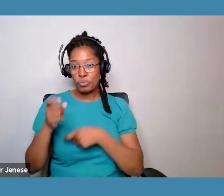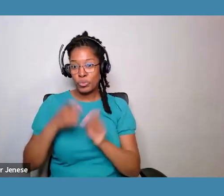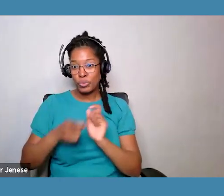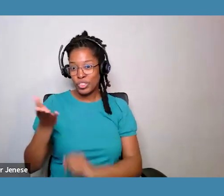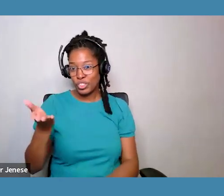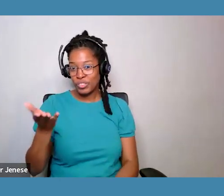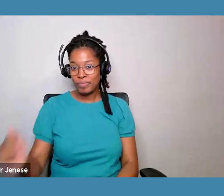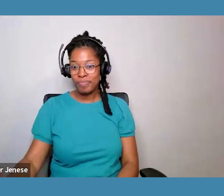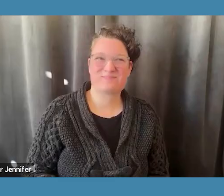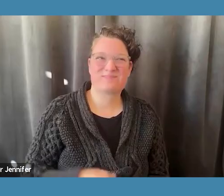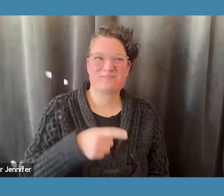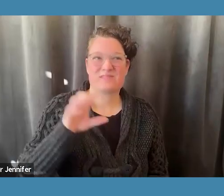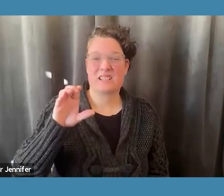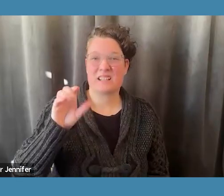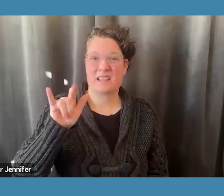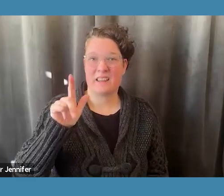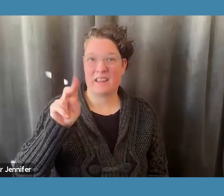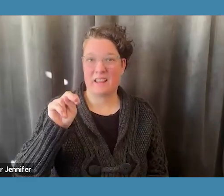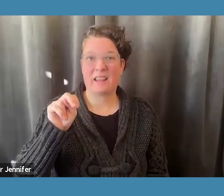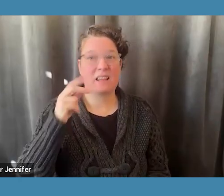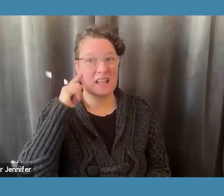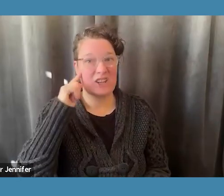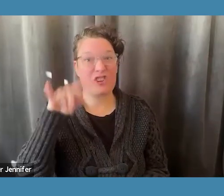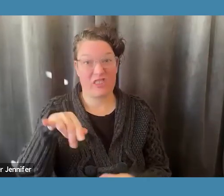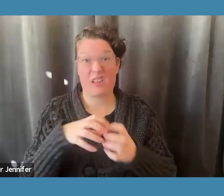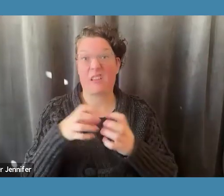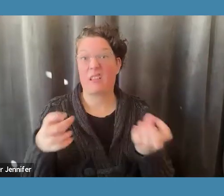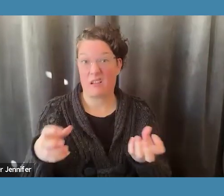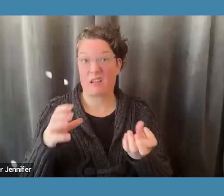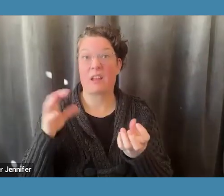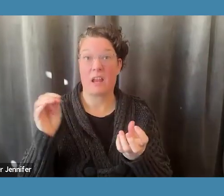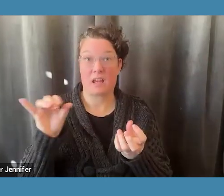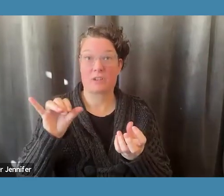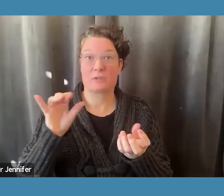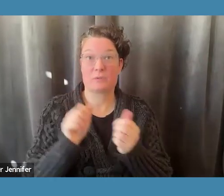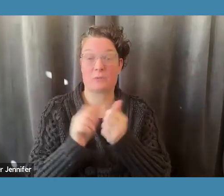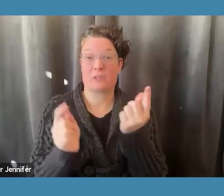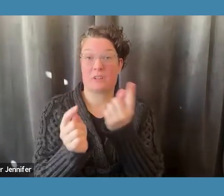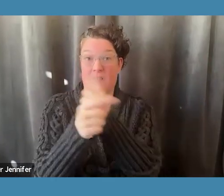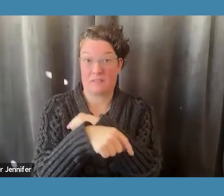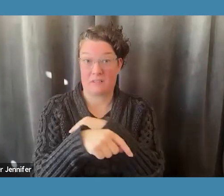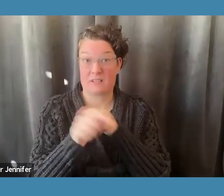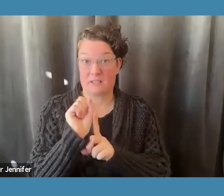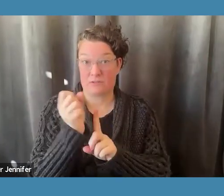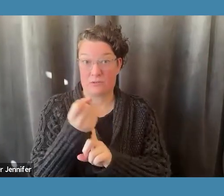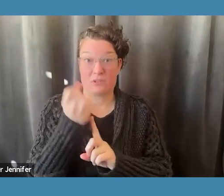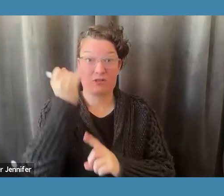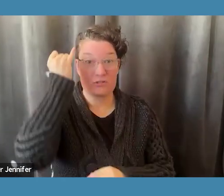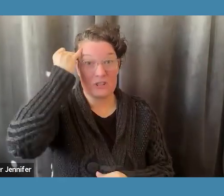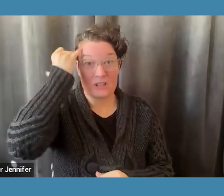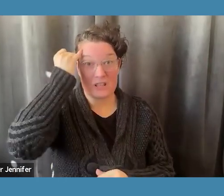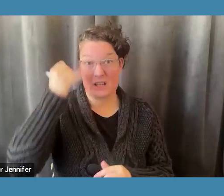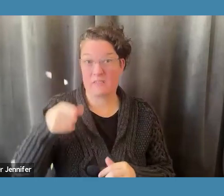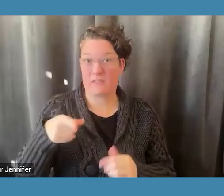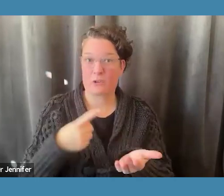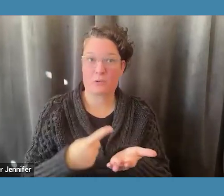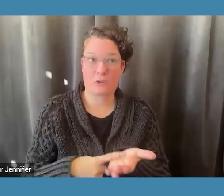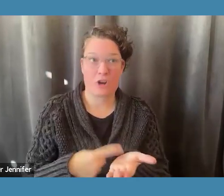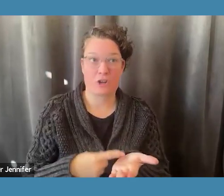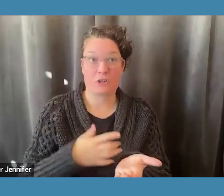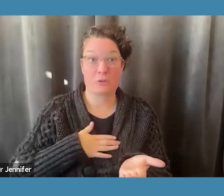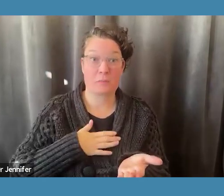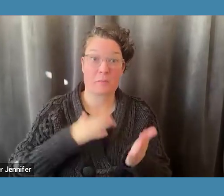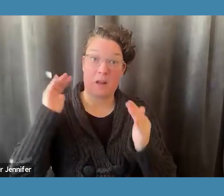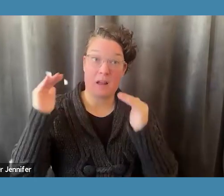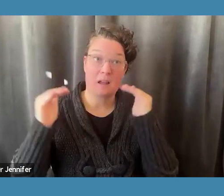lot. This is something that a lot of people have fear with, and with children. The other way is true too. You know, if you're arguing, you know, my